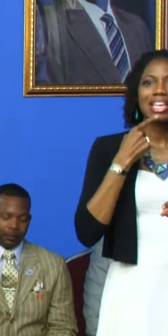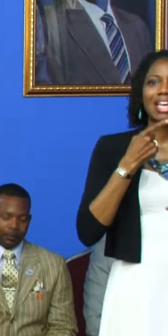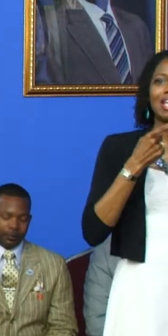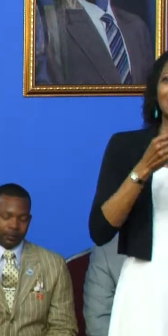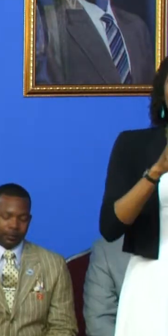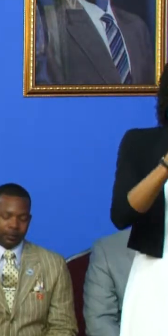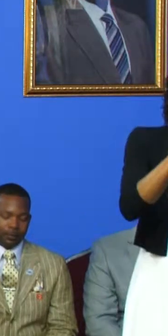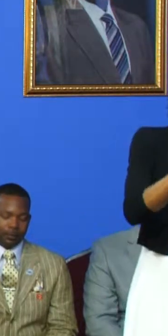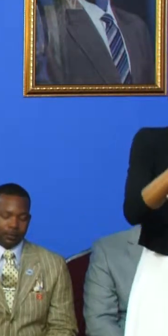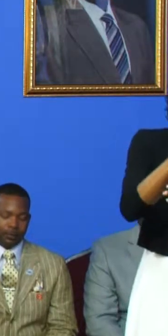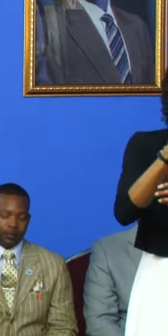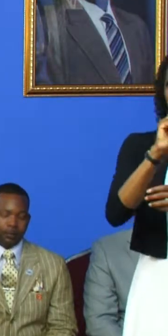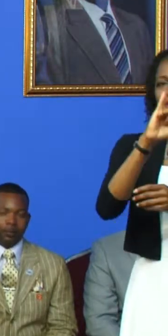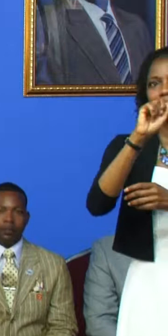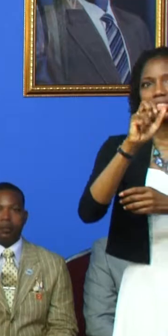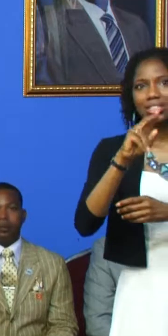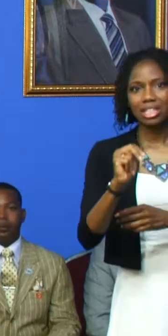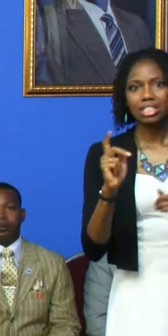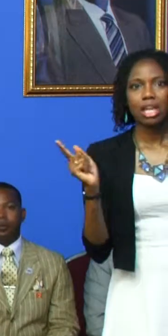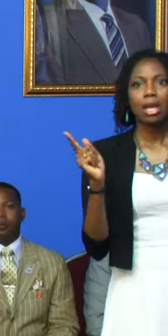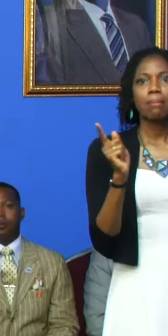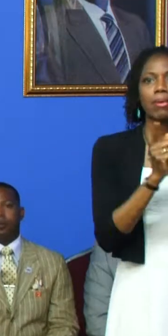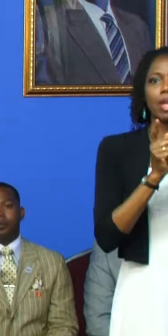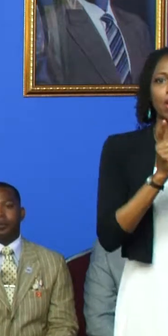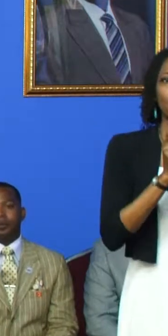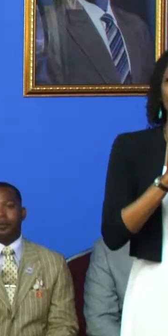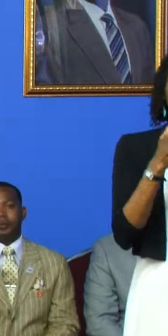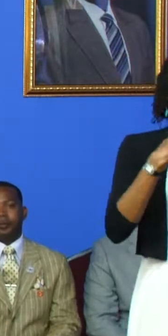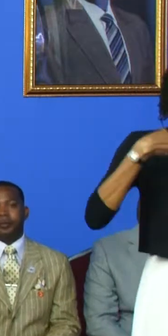ambassador talking about the election twice.